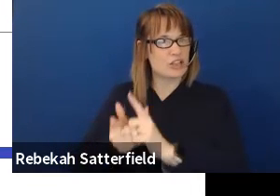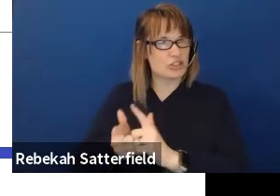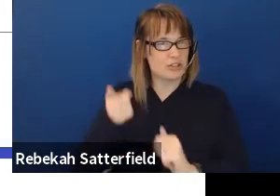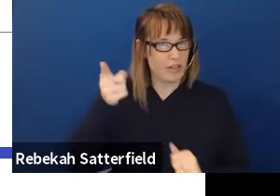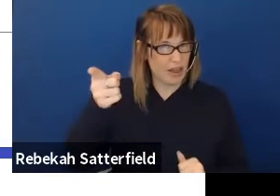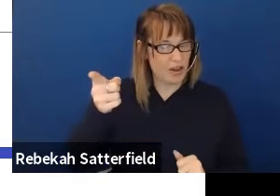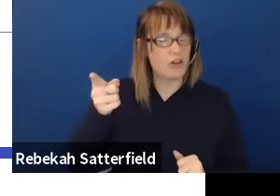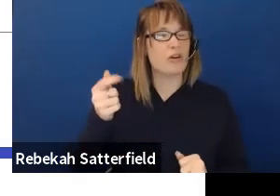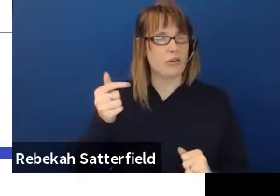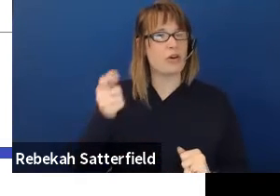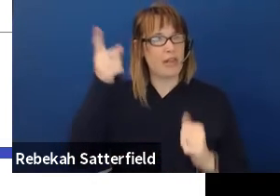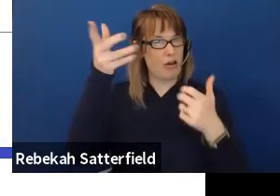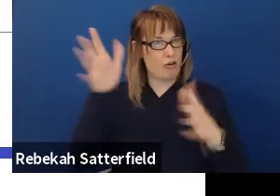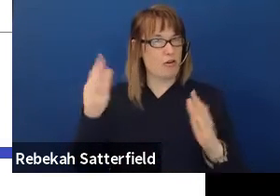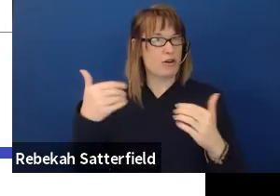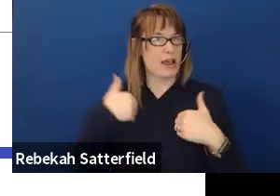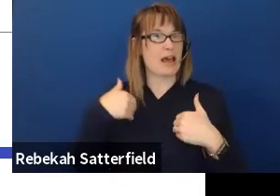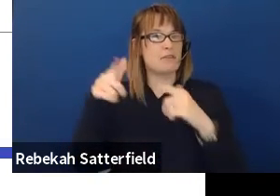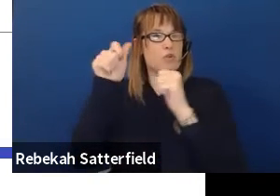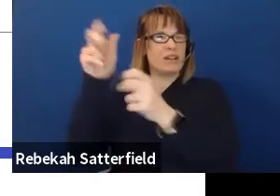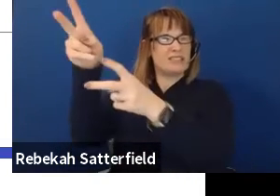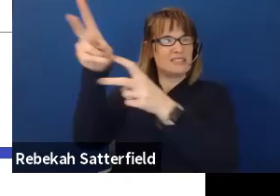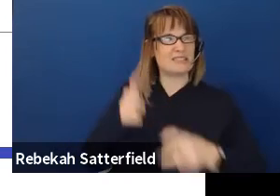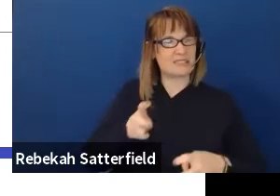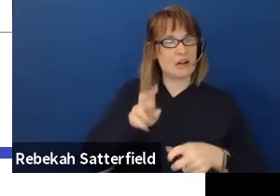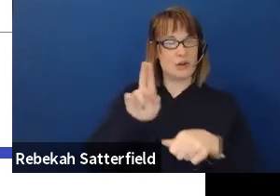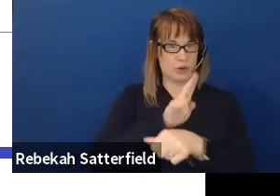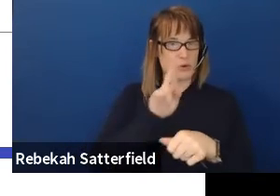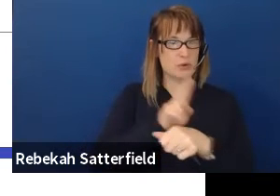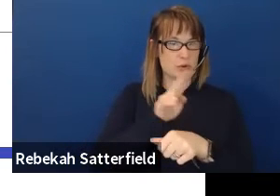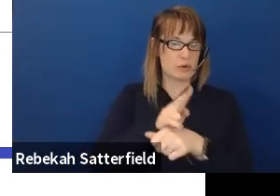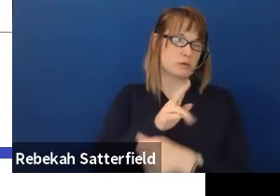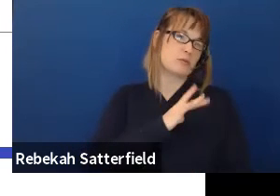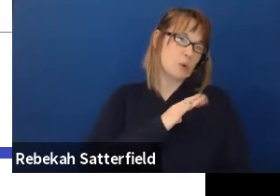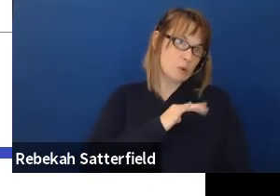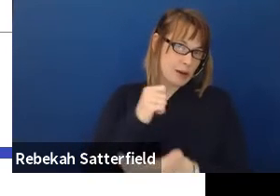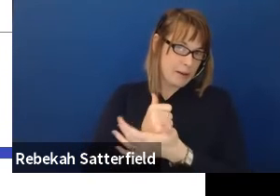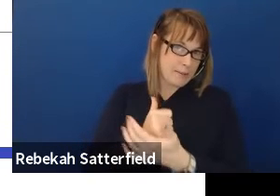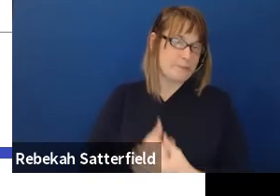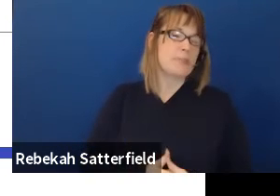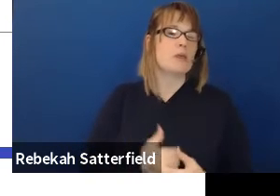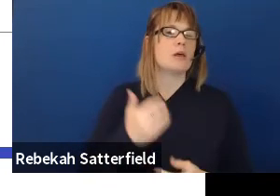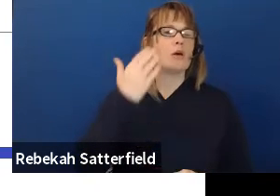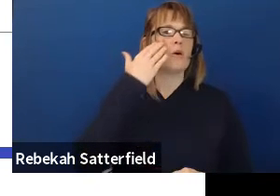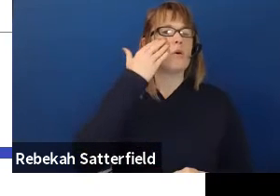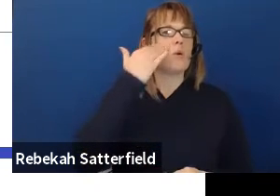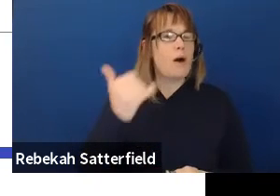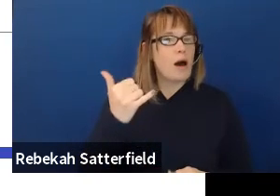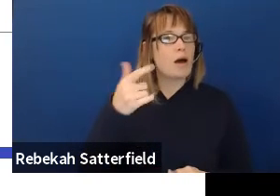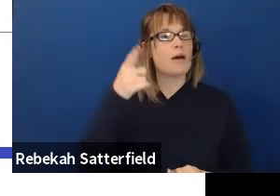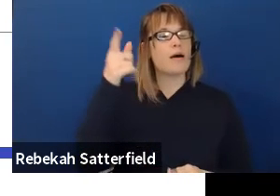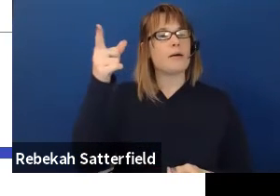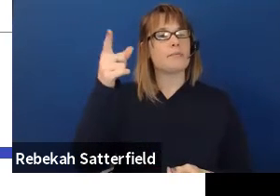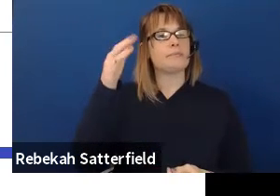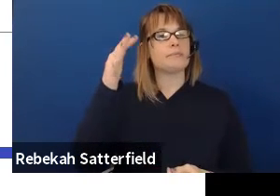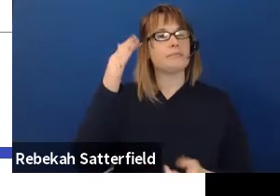are provided for providers to be able to use, which is helpful because population, or I'm